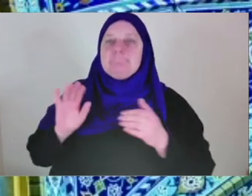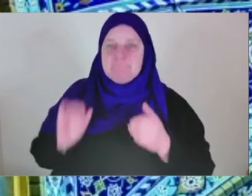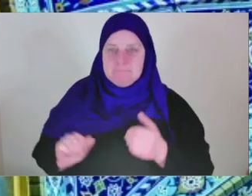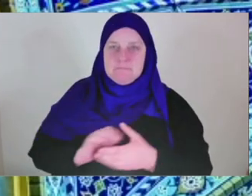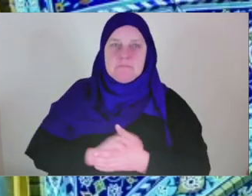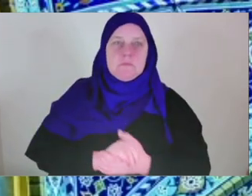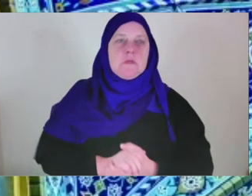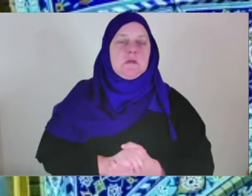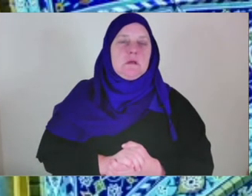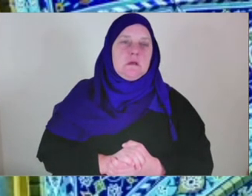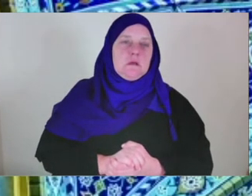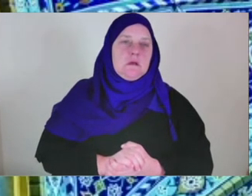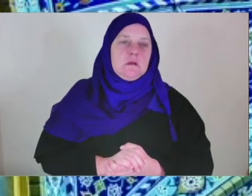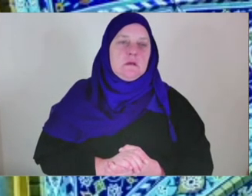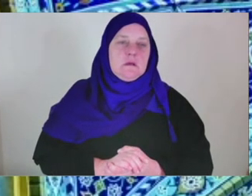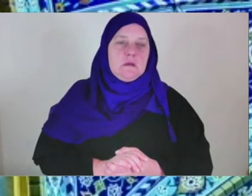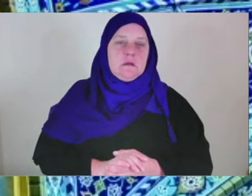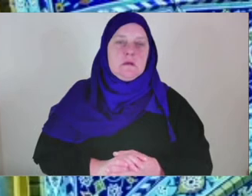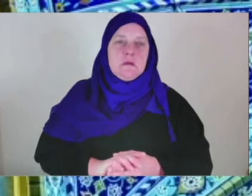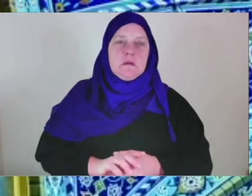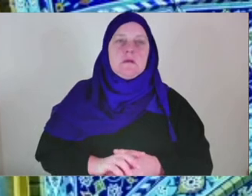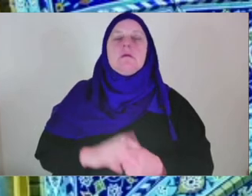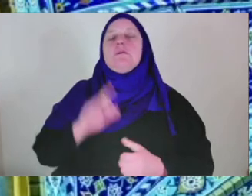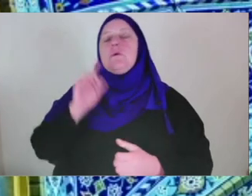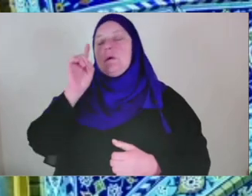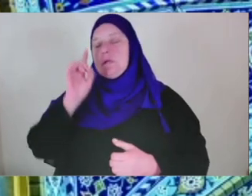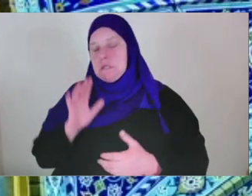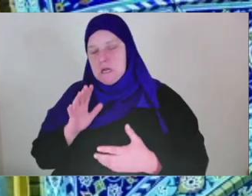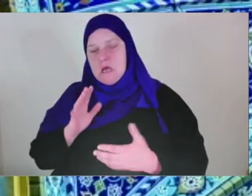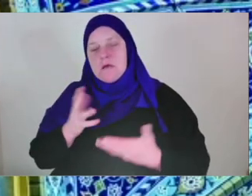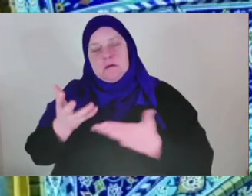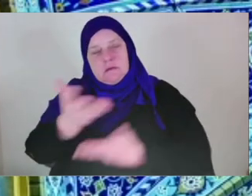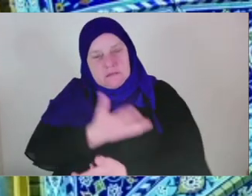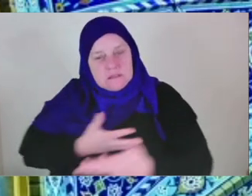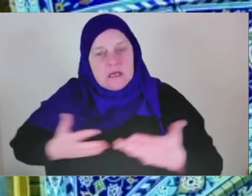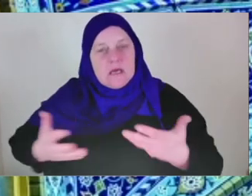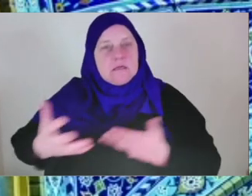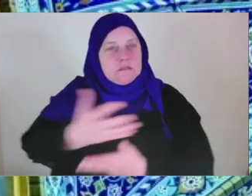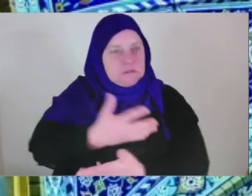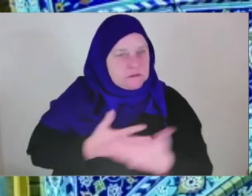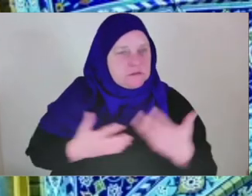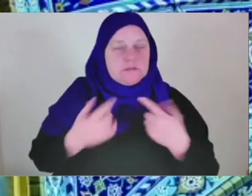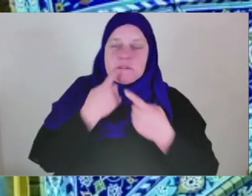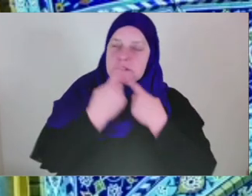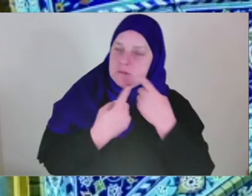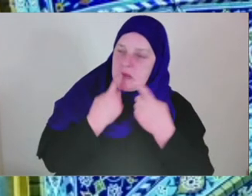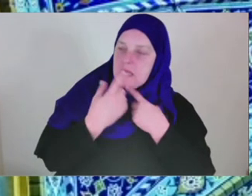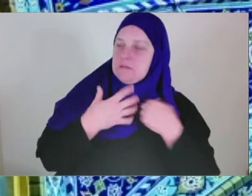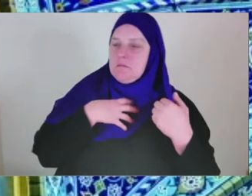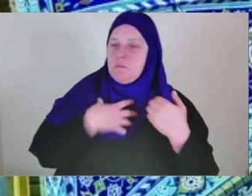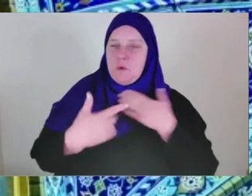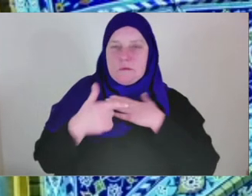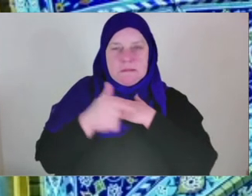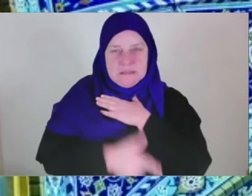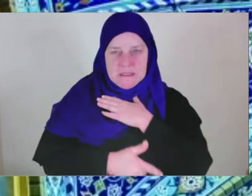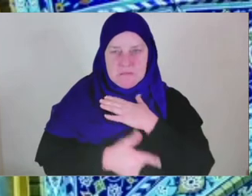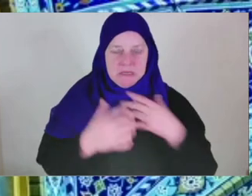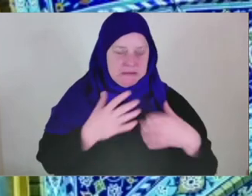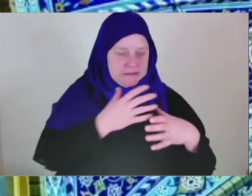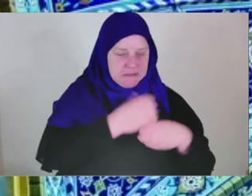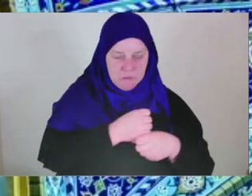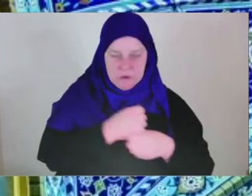the rawayat. Inshallah, as we go through the discussion, if need be, I will touch on and explain it. So this is just in a nutshell for